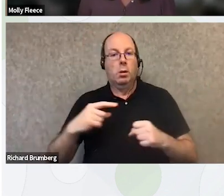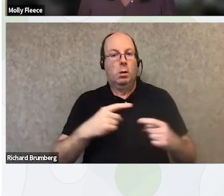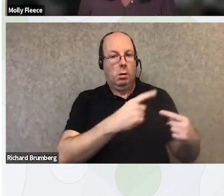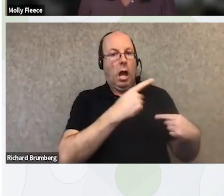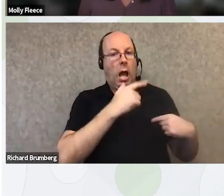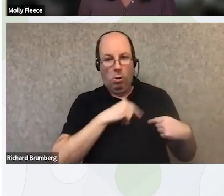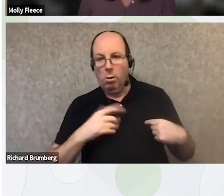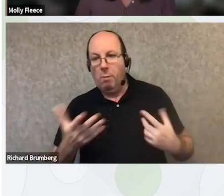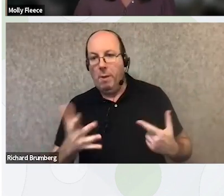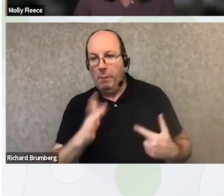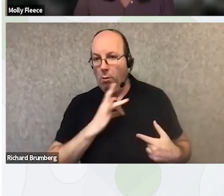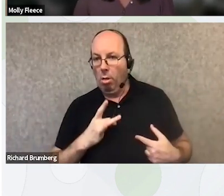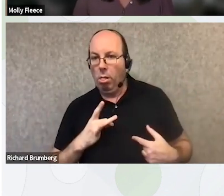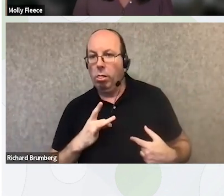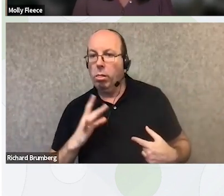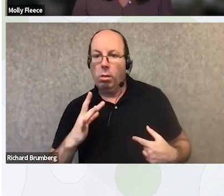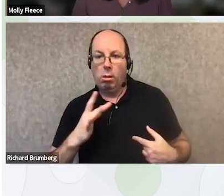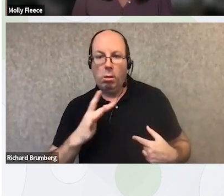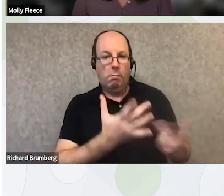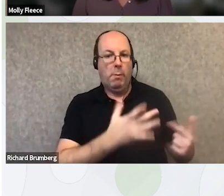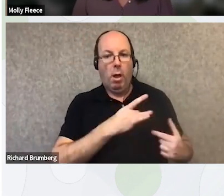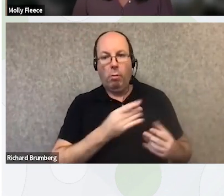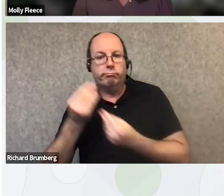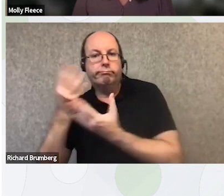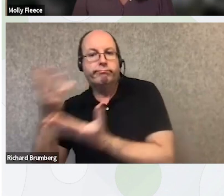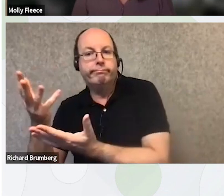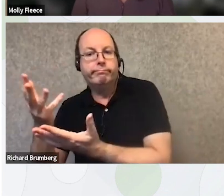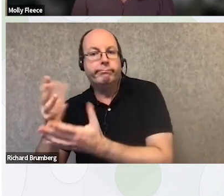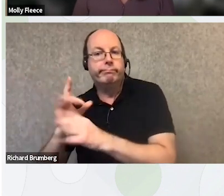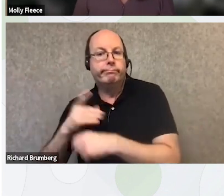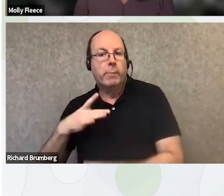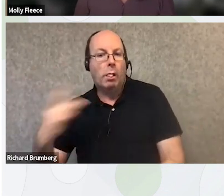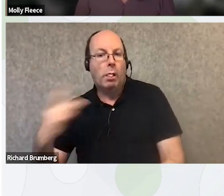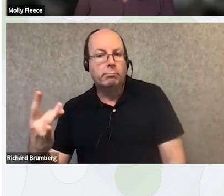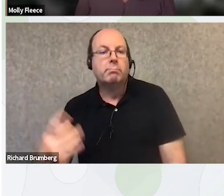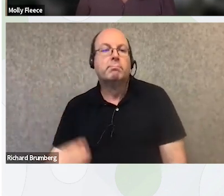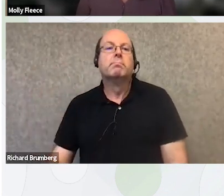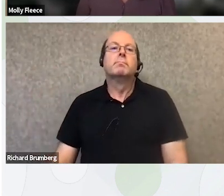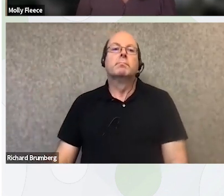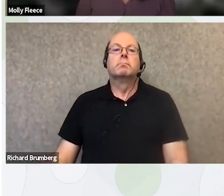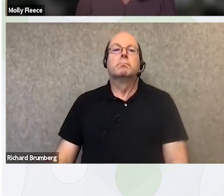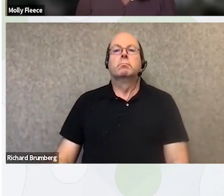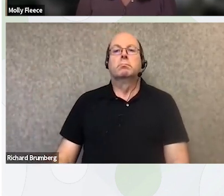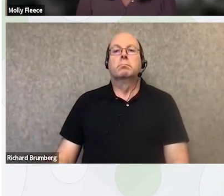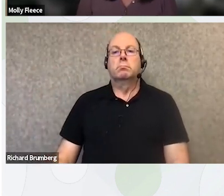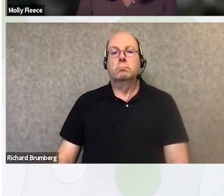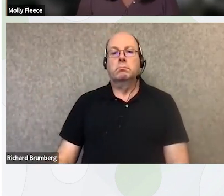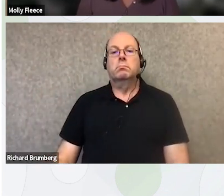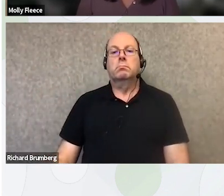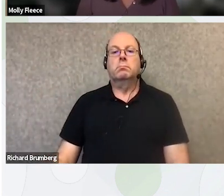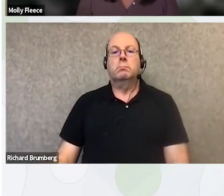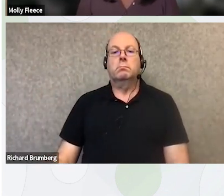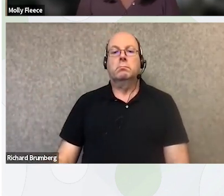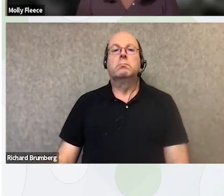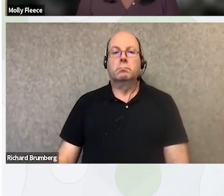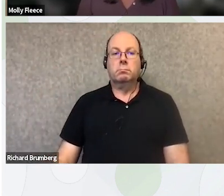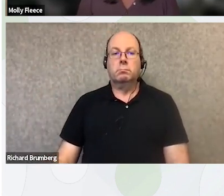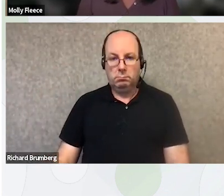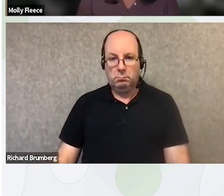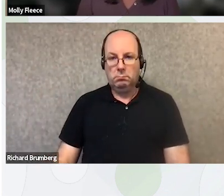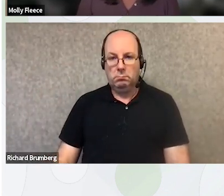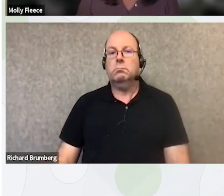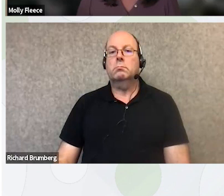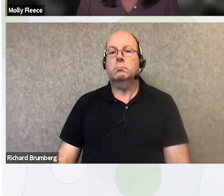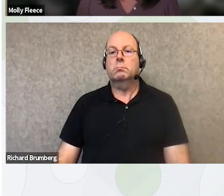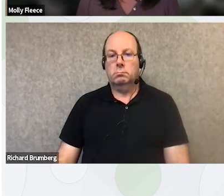to try and prevent transmission among residents. And then additional measures that are important, staying in the room as much as